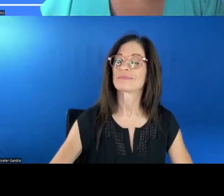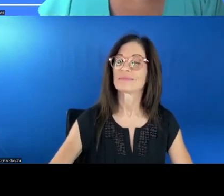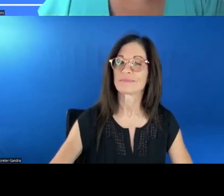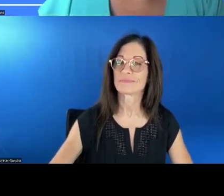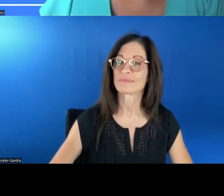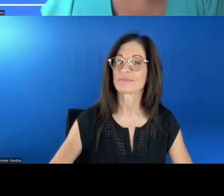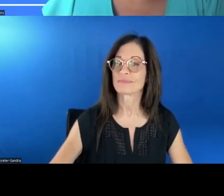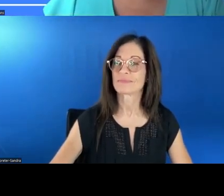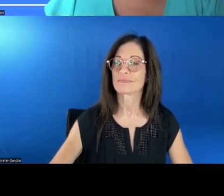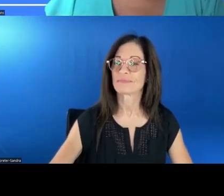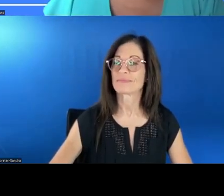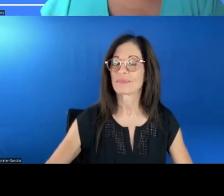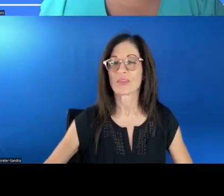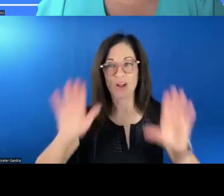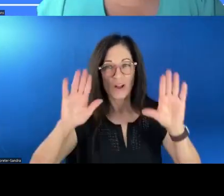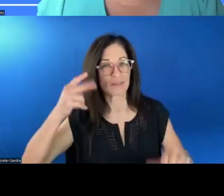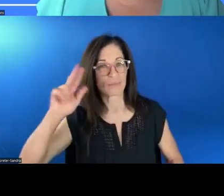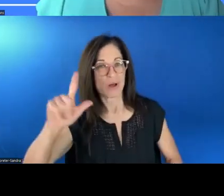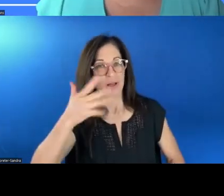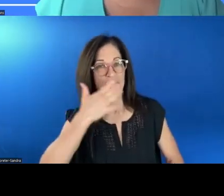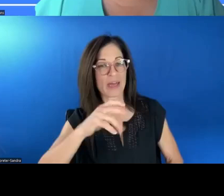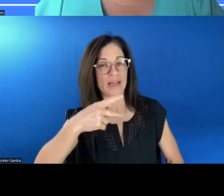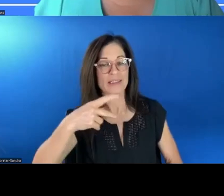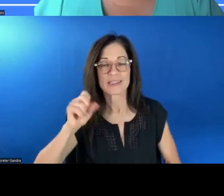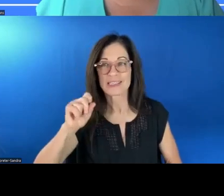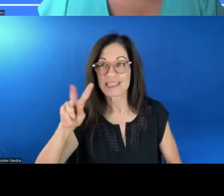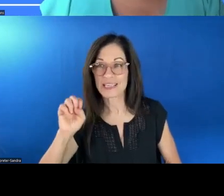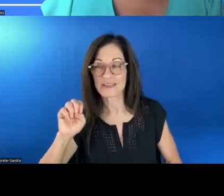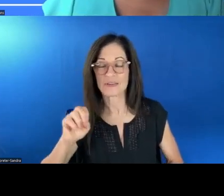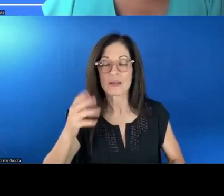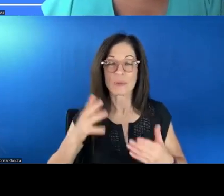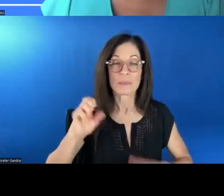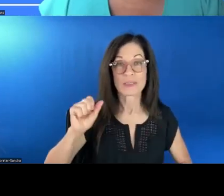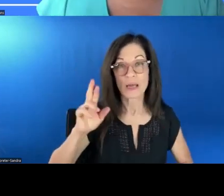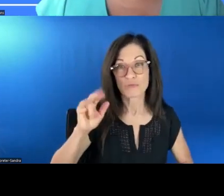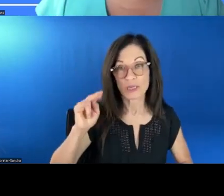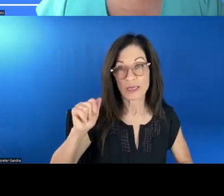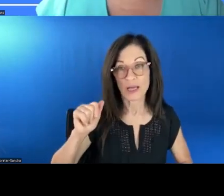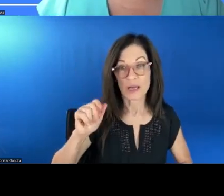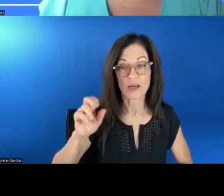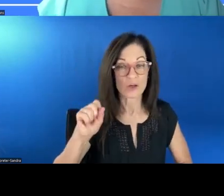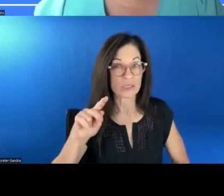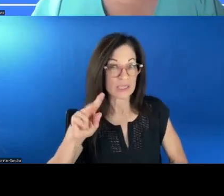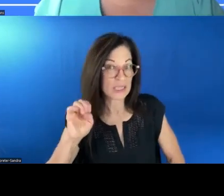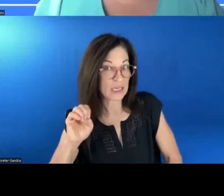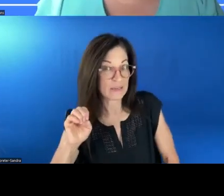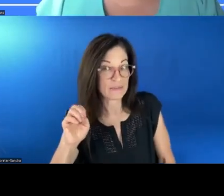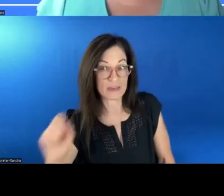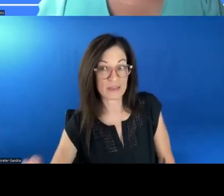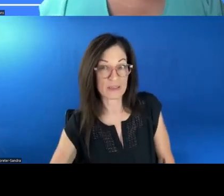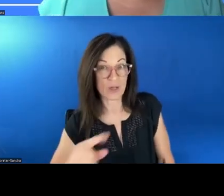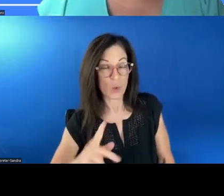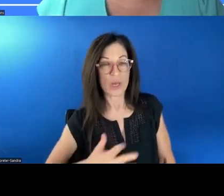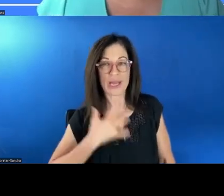Awesome. Thank you, Paul. Thank you, Steve. You know, I would love to hear maybe Sabrina or Steve. You know, we can feel